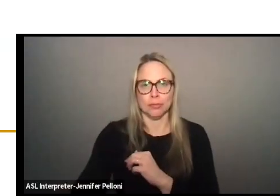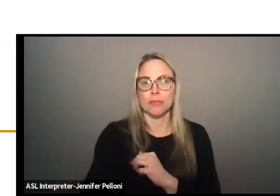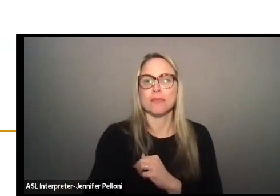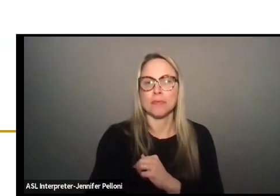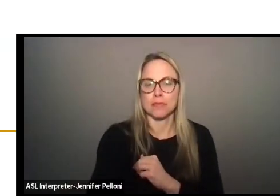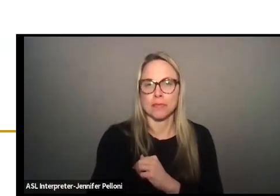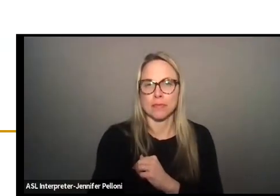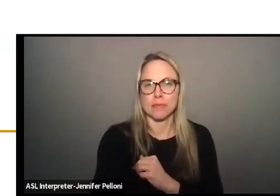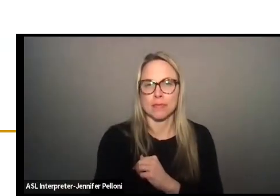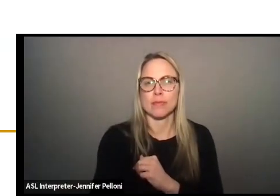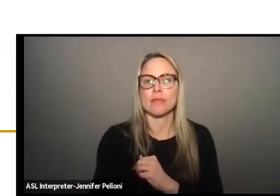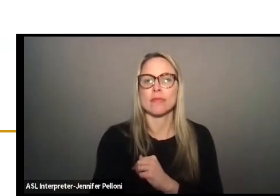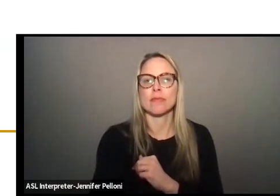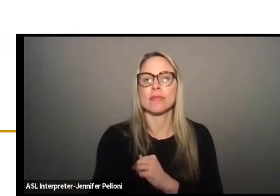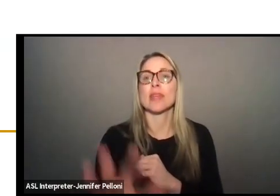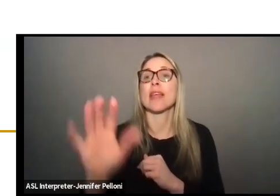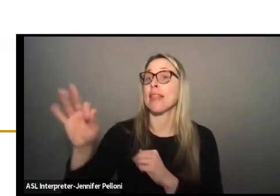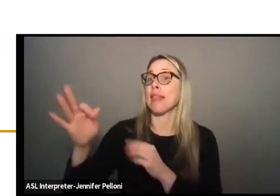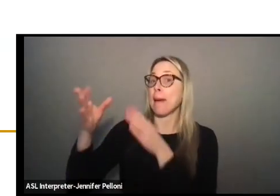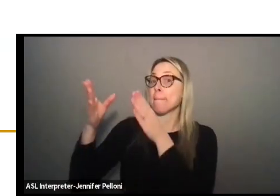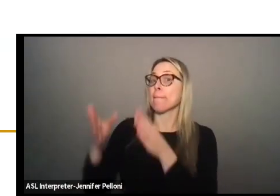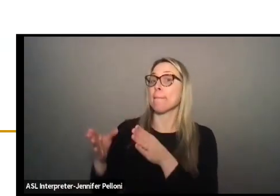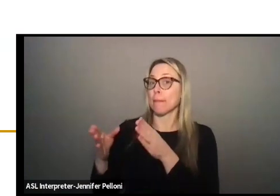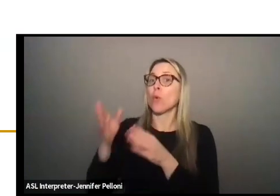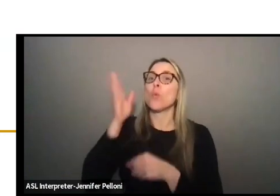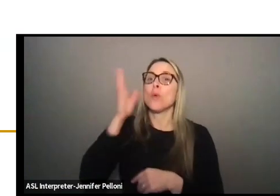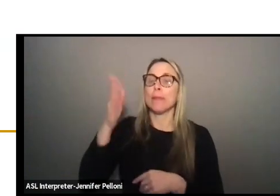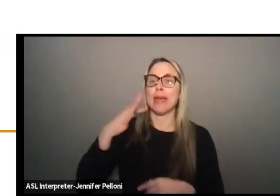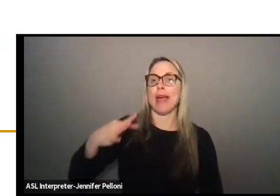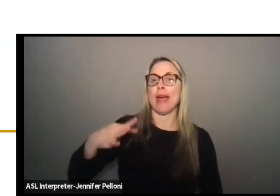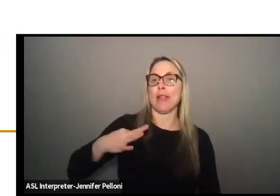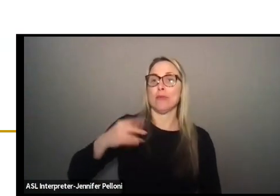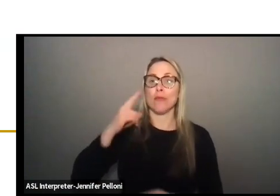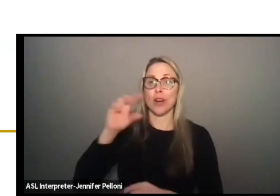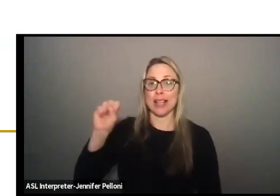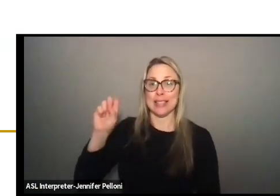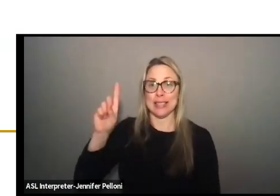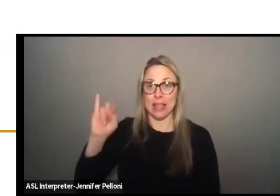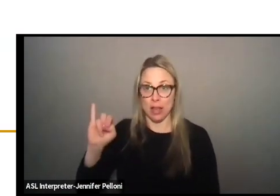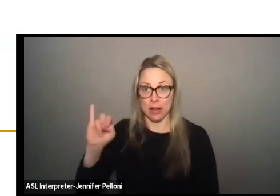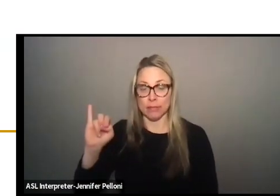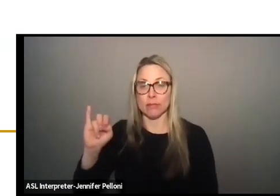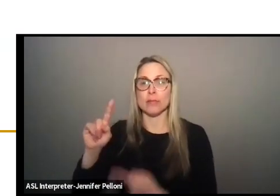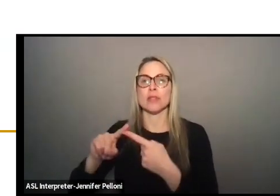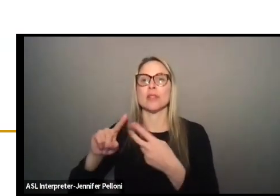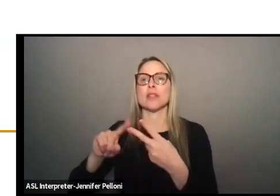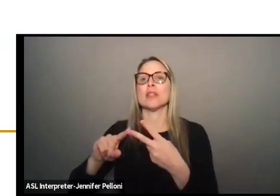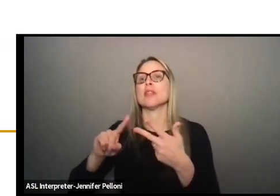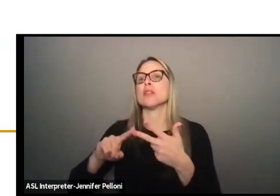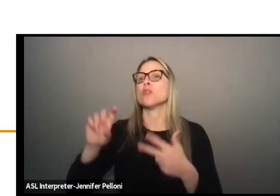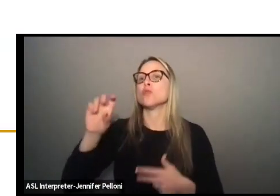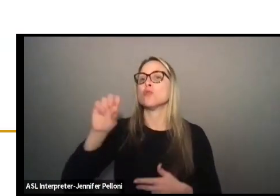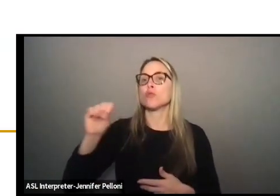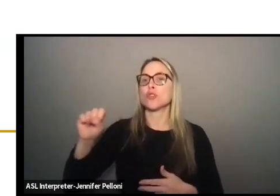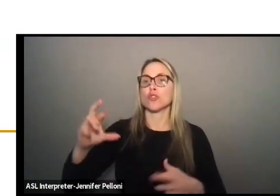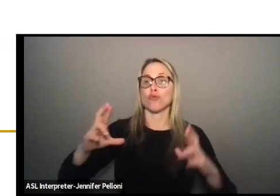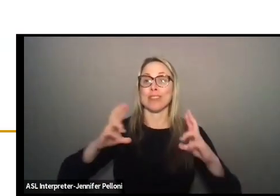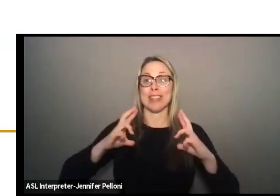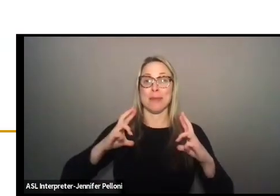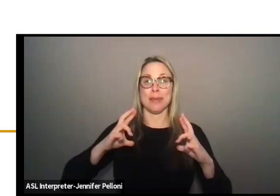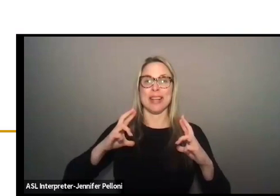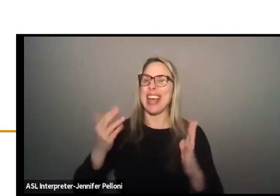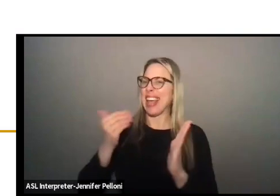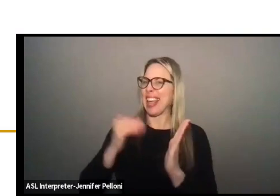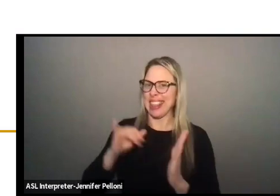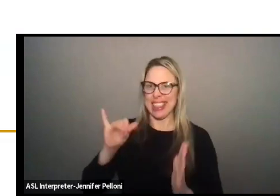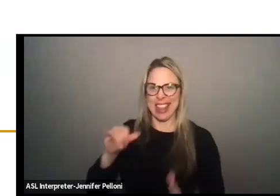that person would be eligible for SSDI. And then there's Social Security retirement, also not means